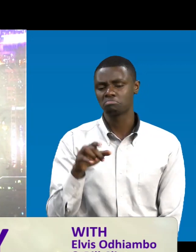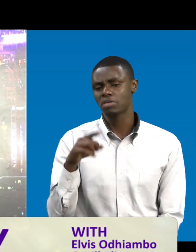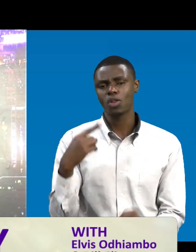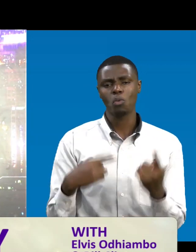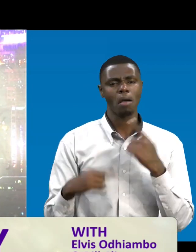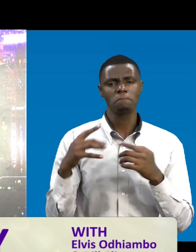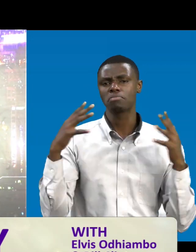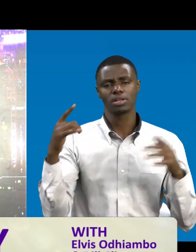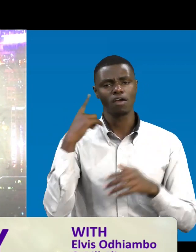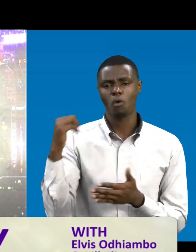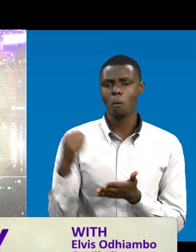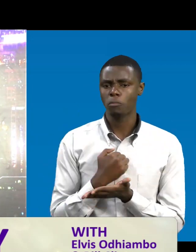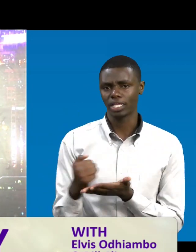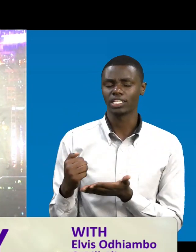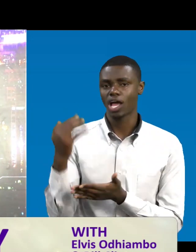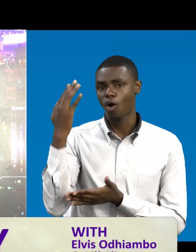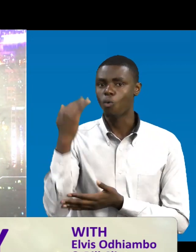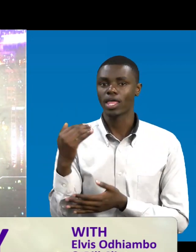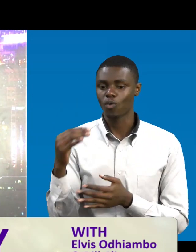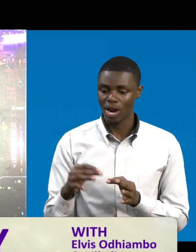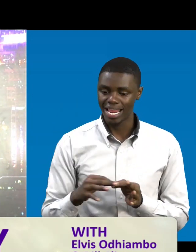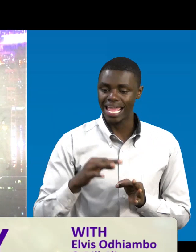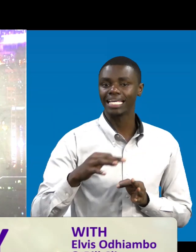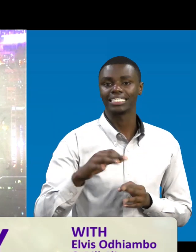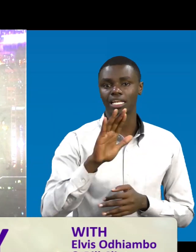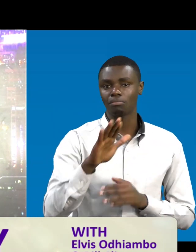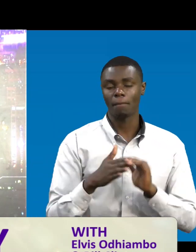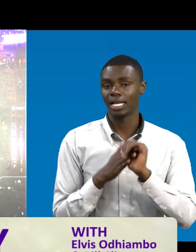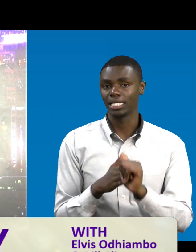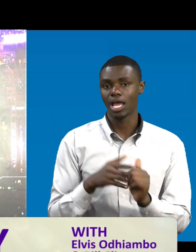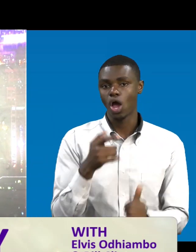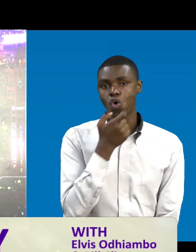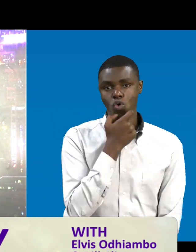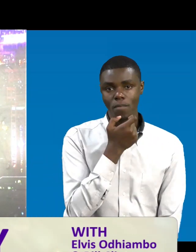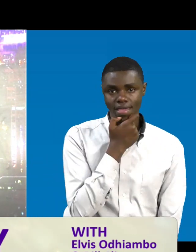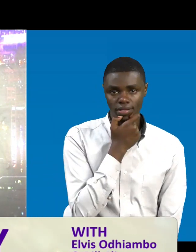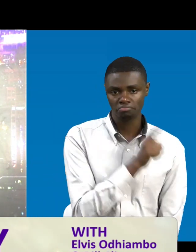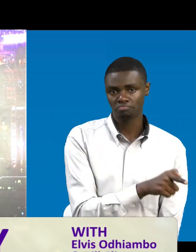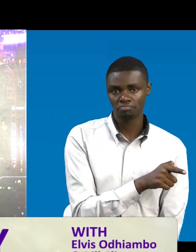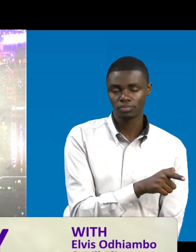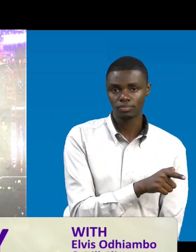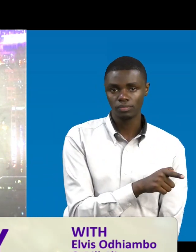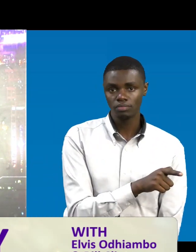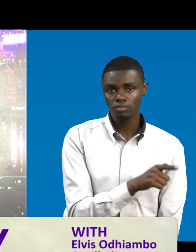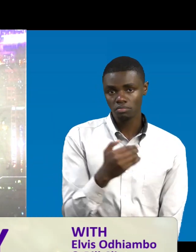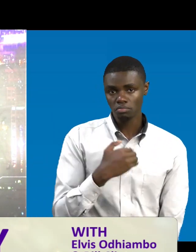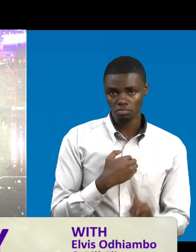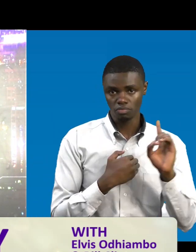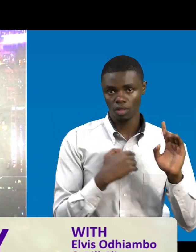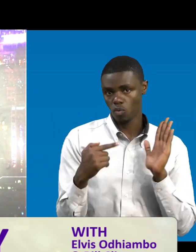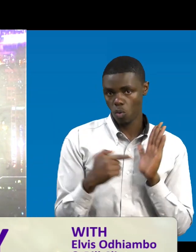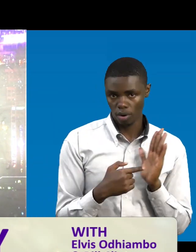win for Rangers because they extended their lead despite Gor Mahia being, having 1